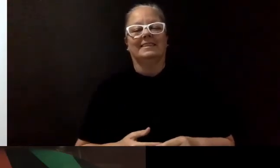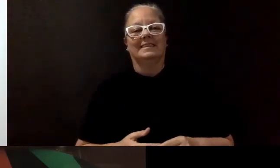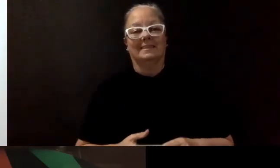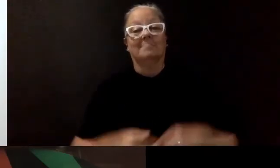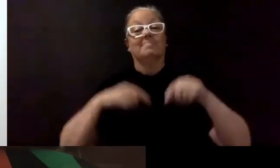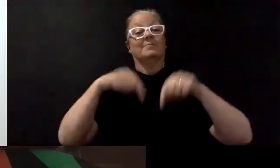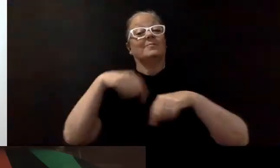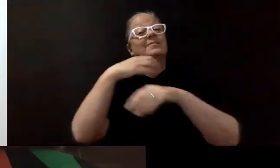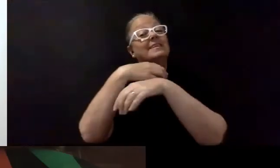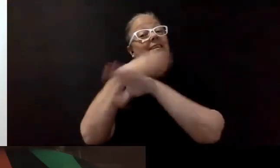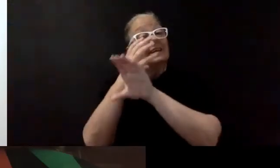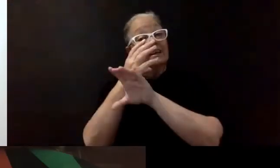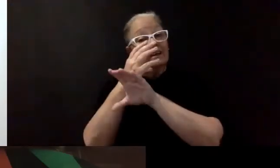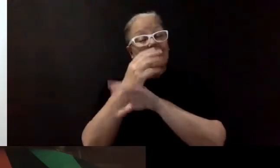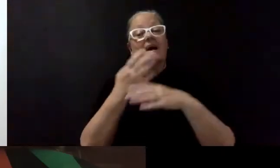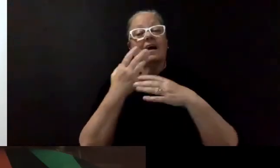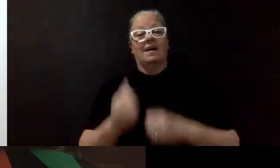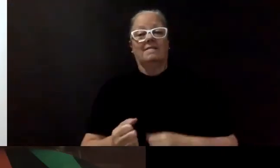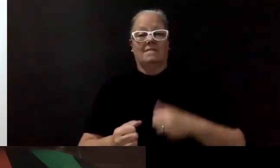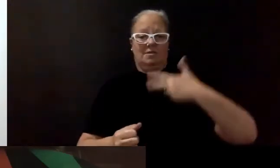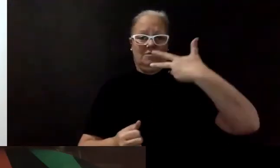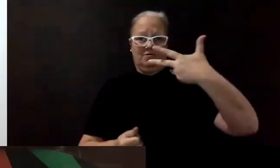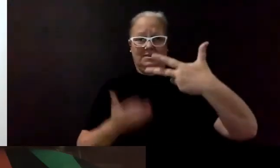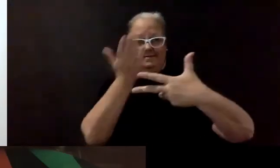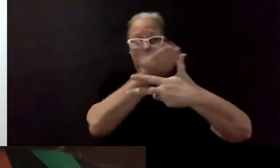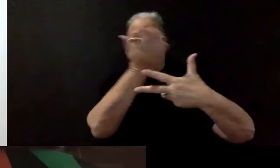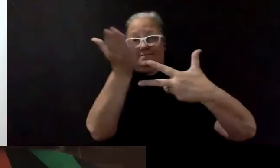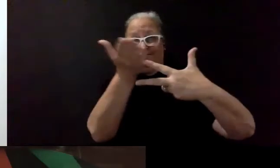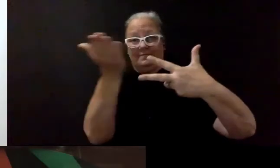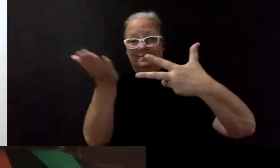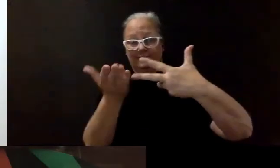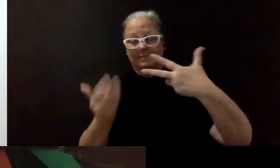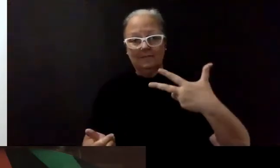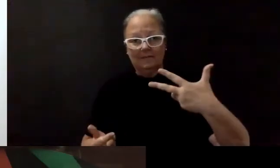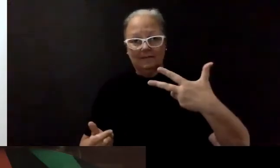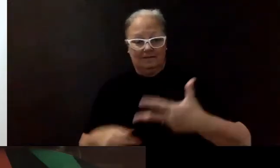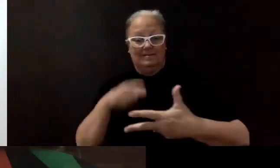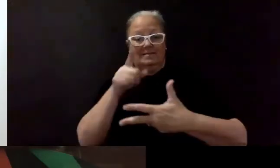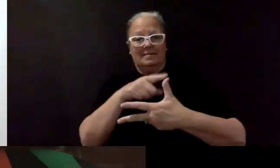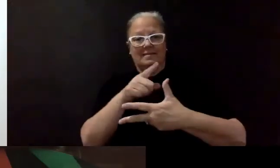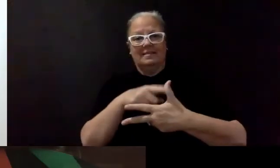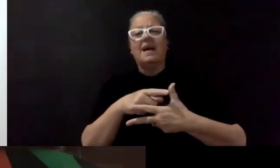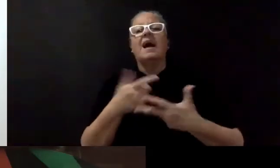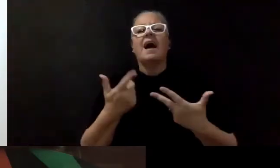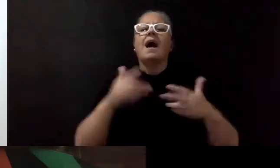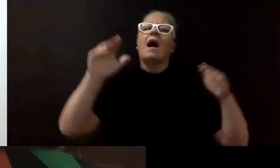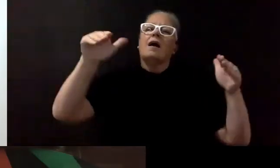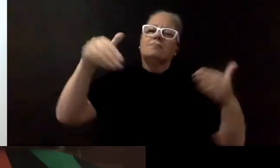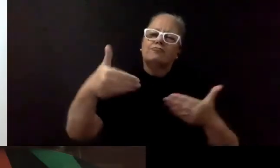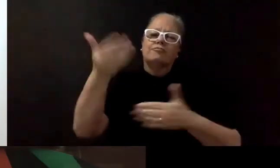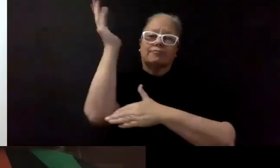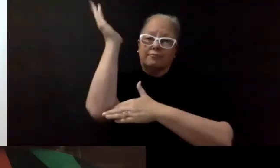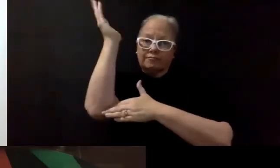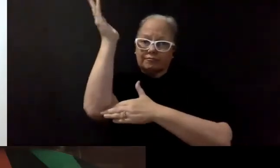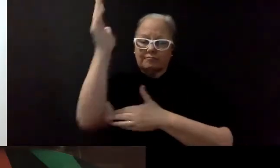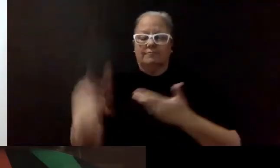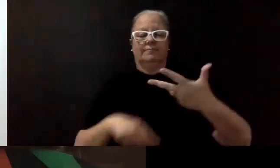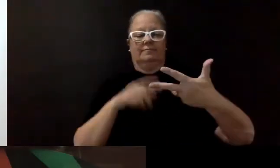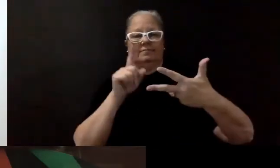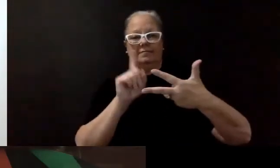will have 3 parts. 1, the current introduction. 2,